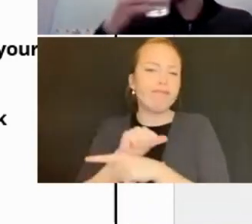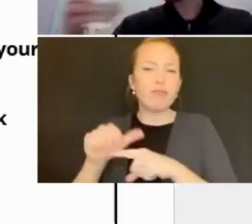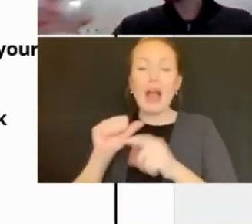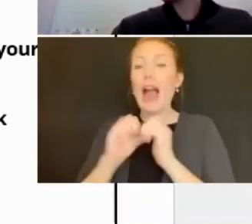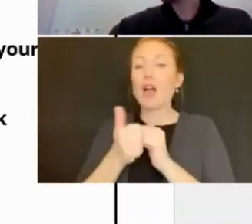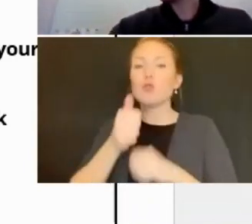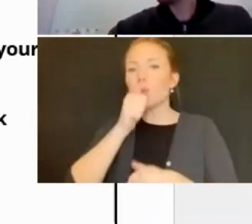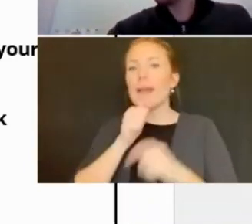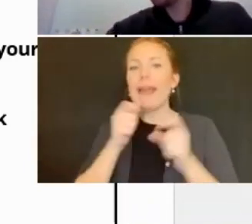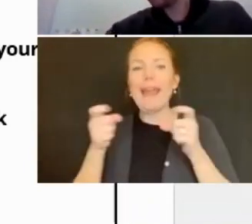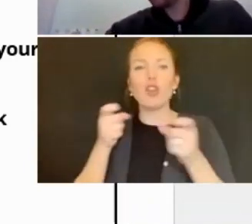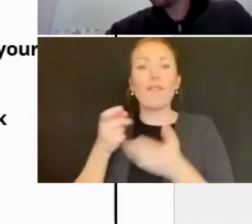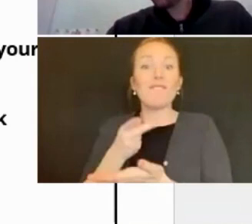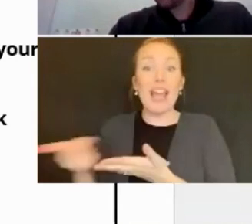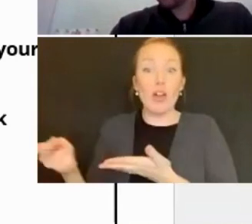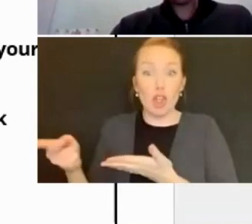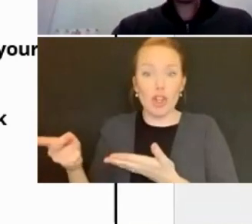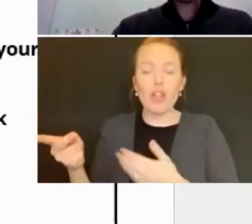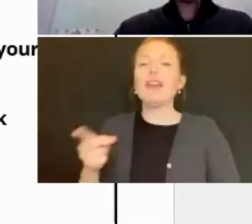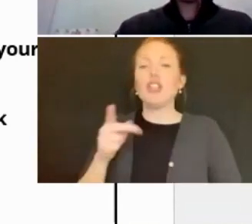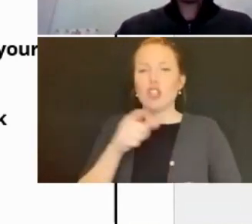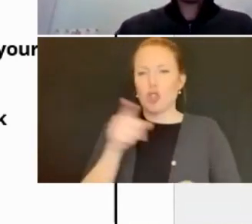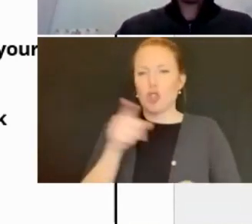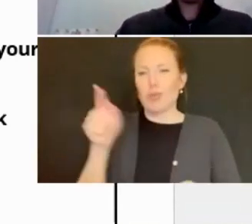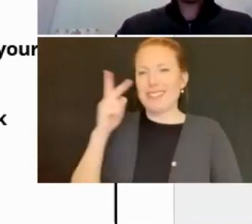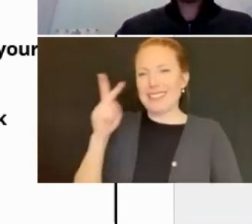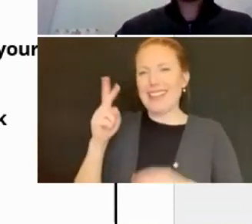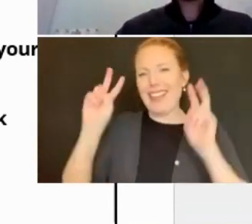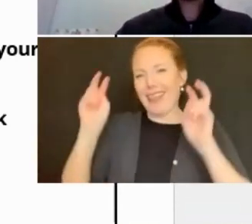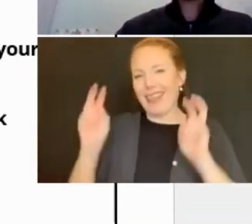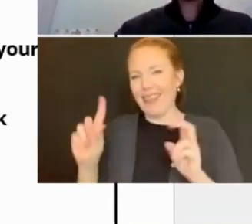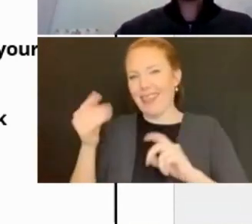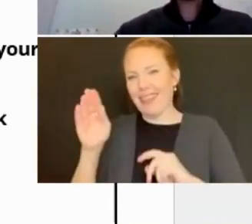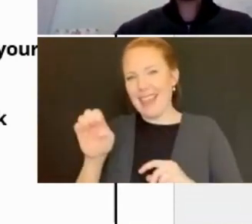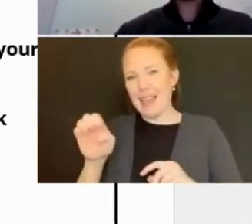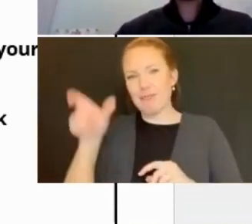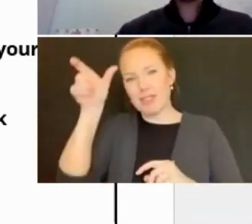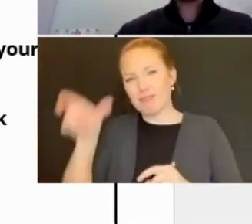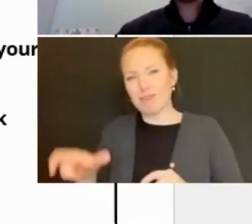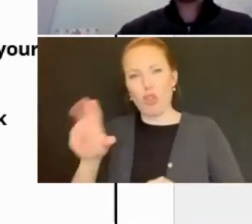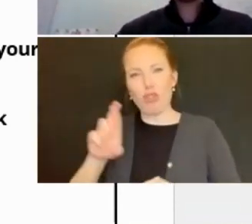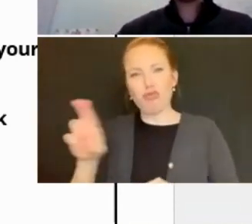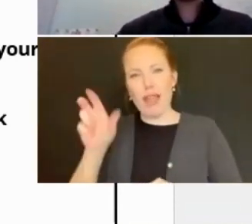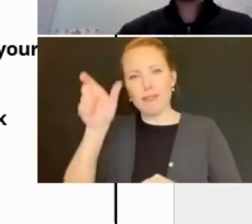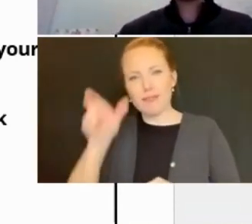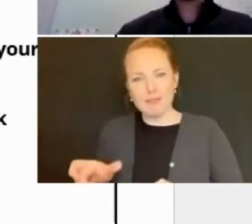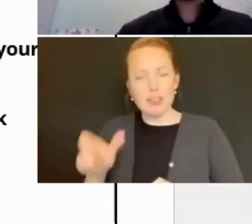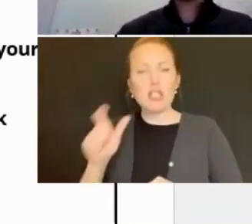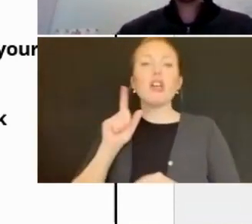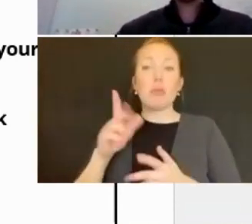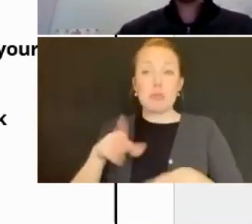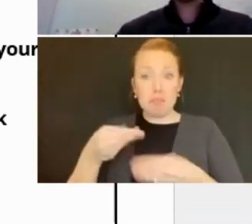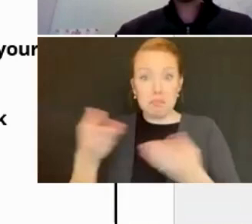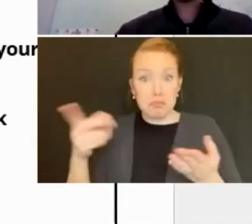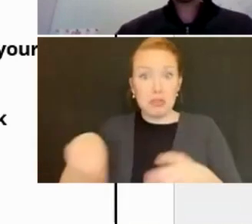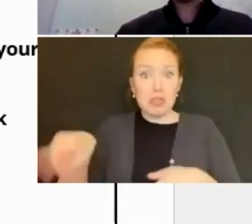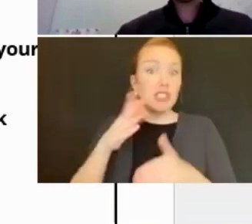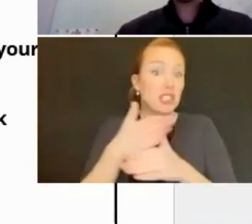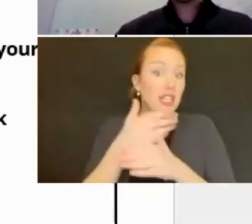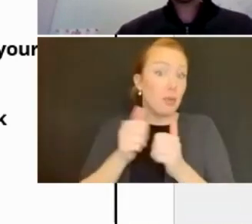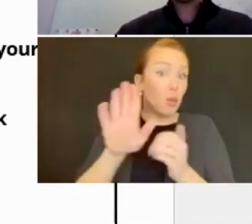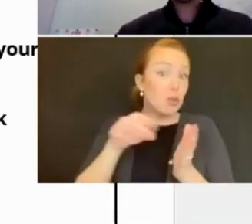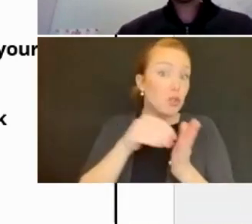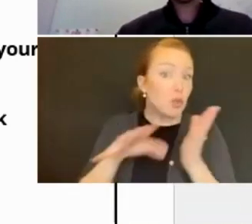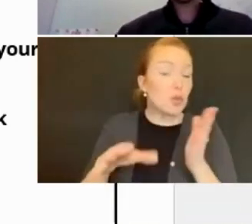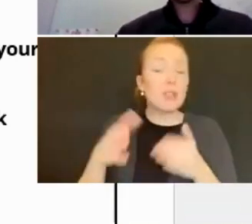failure. You can see the themes down the right side there. We'd love to give it to you to share with your students, share with your school, helping students